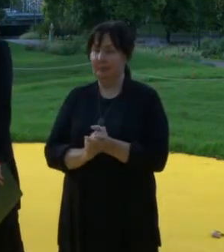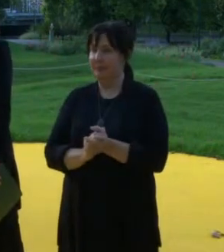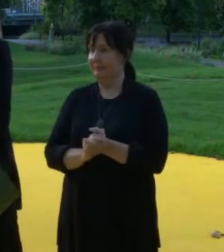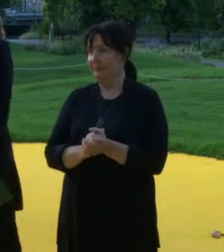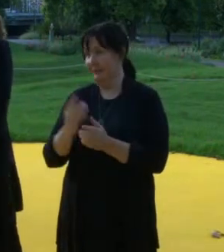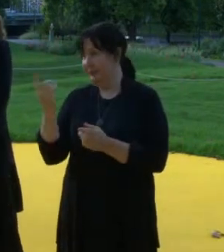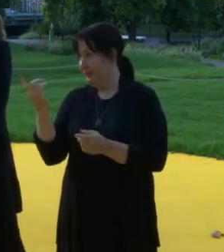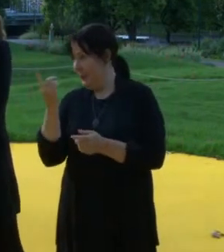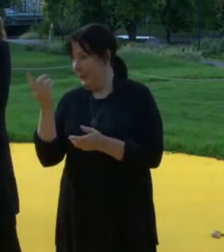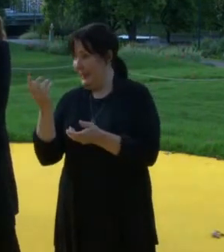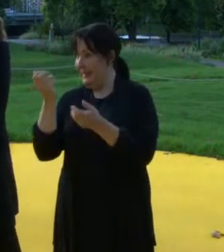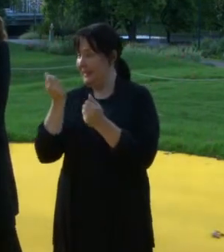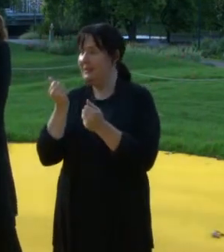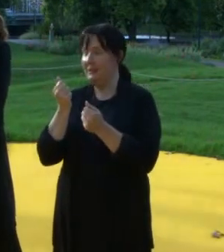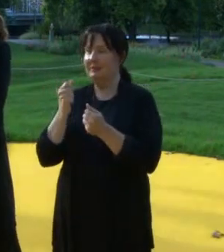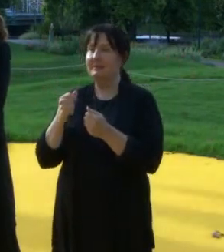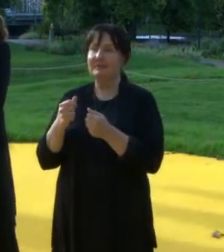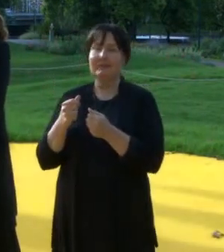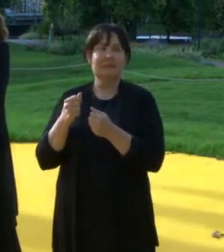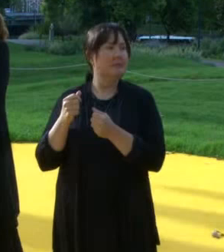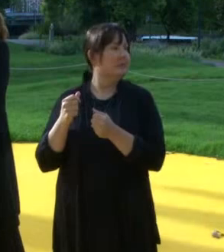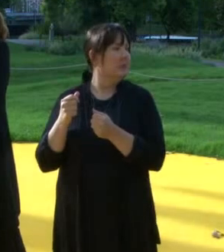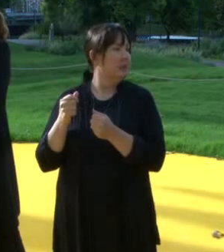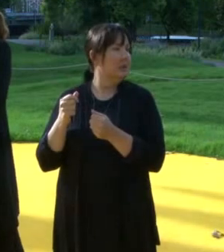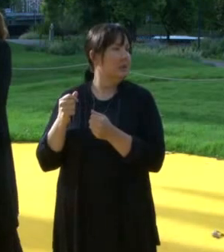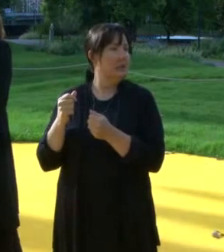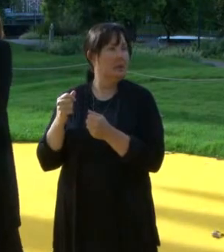Whoever gets it, you can roll on the way out.